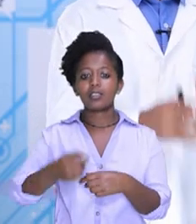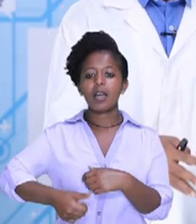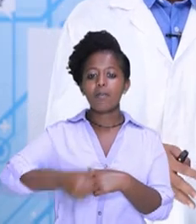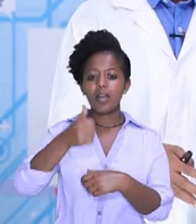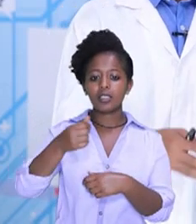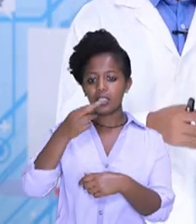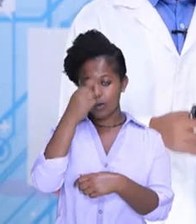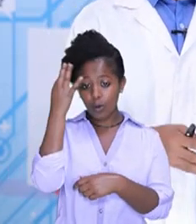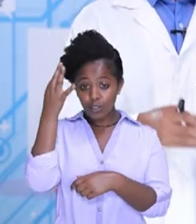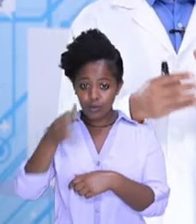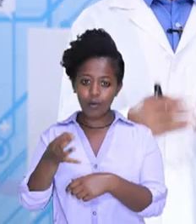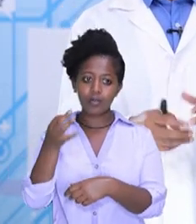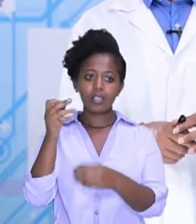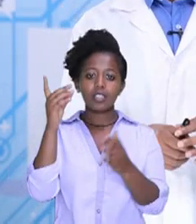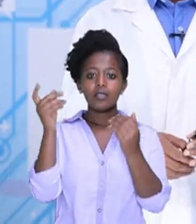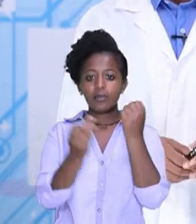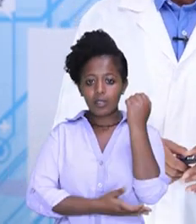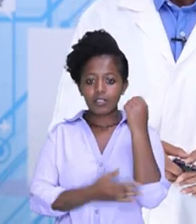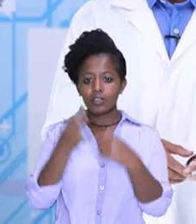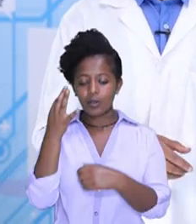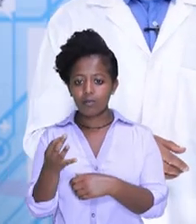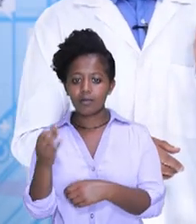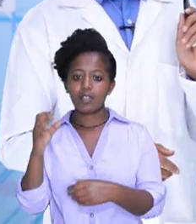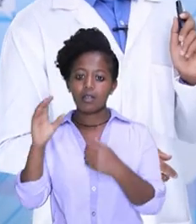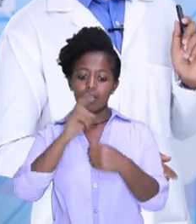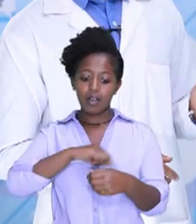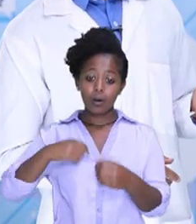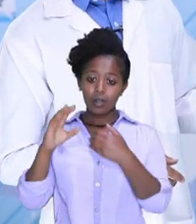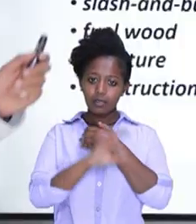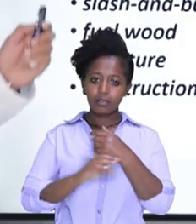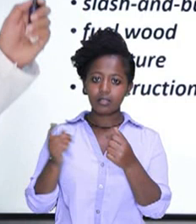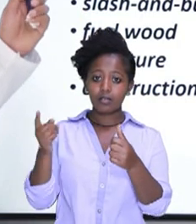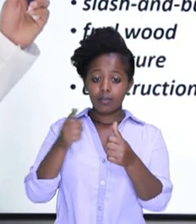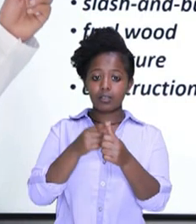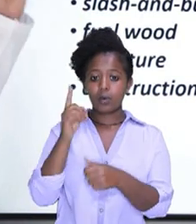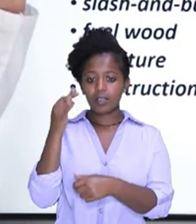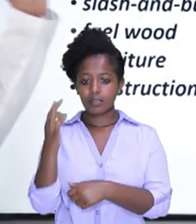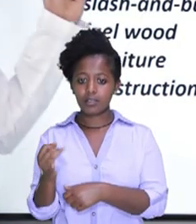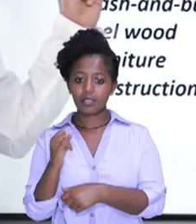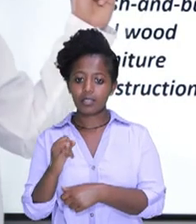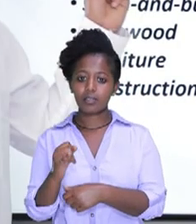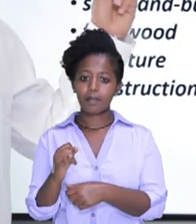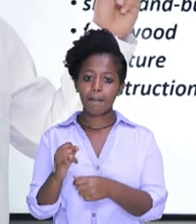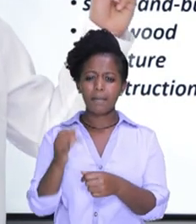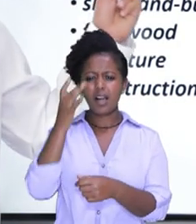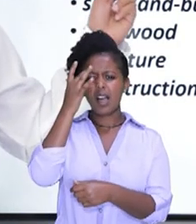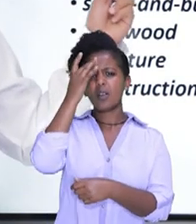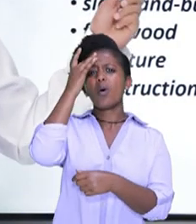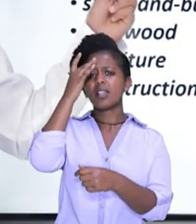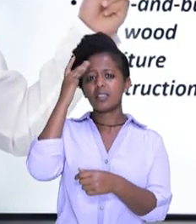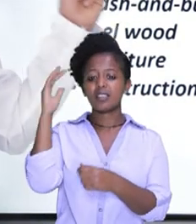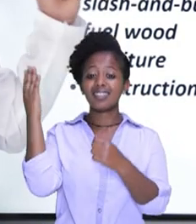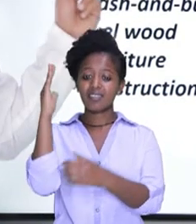the depletion of forests in our countries? The first one is unwise